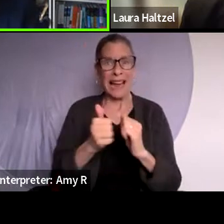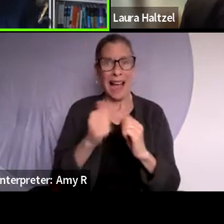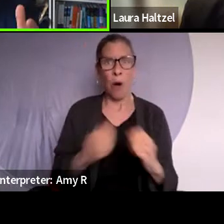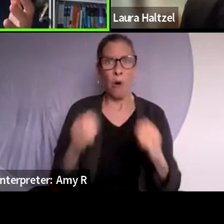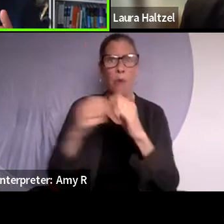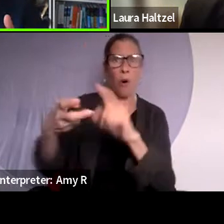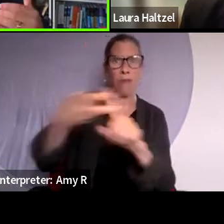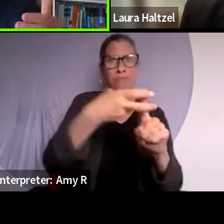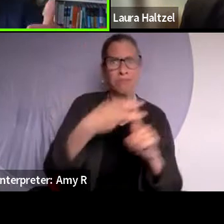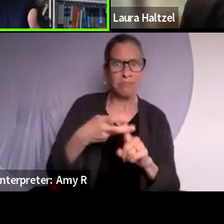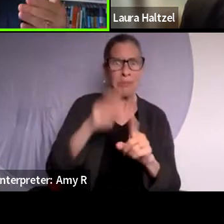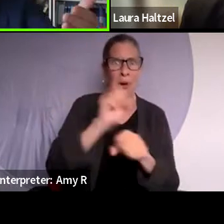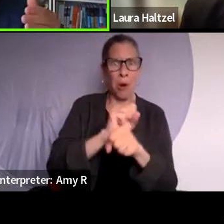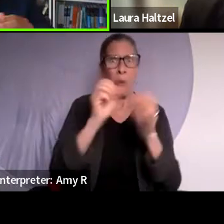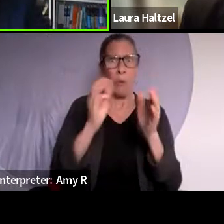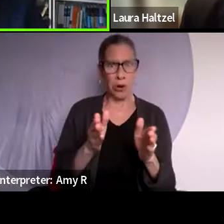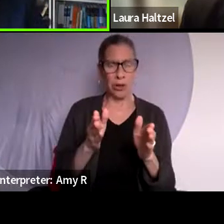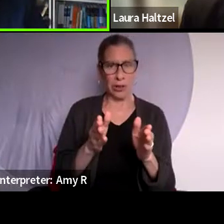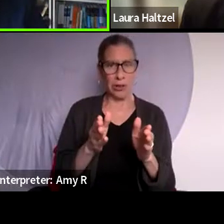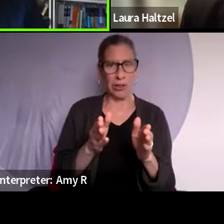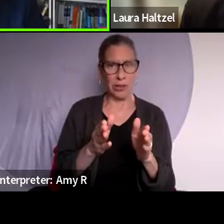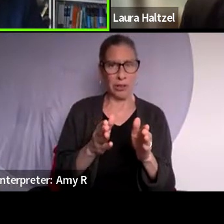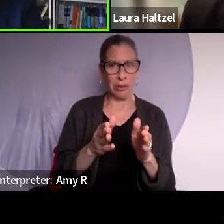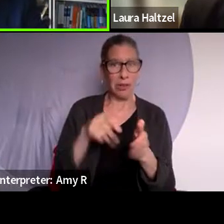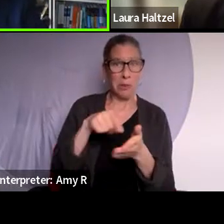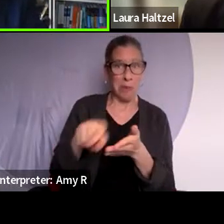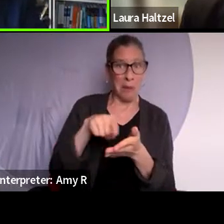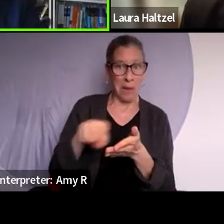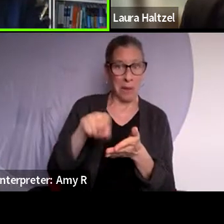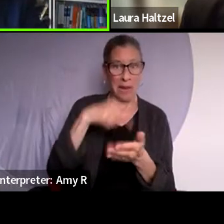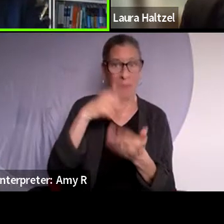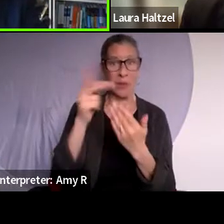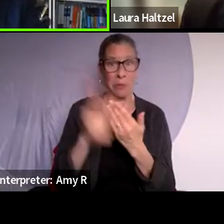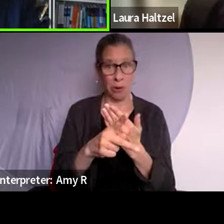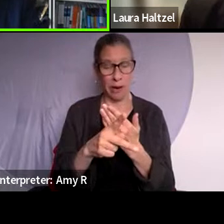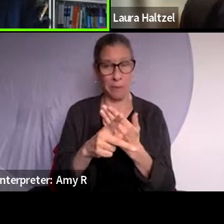more workers in for productivity growth and as well as for supporting the program?